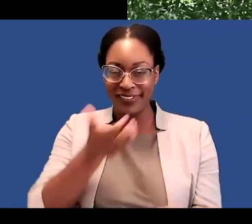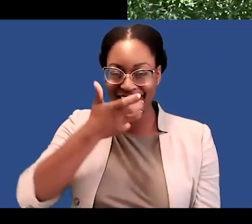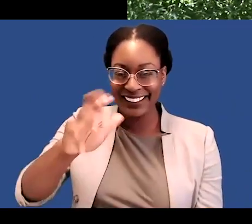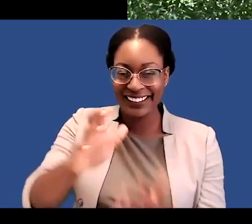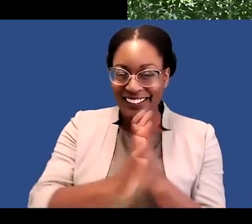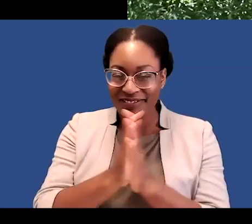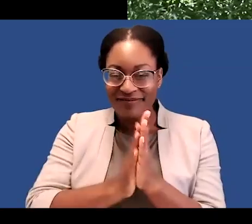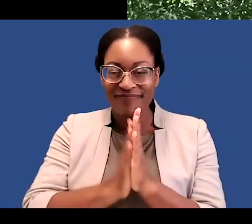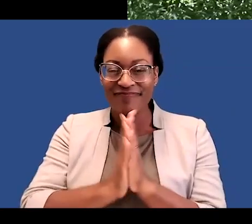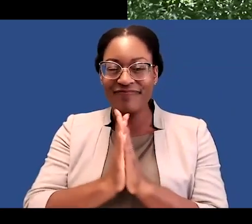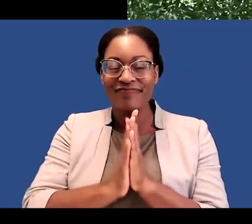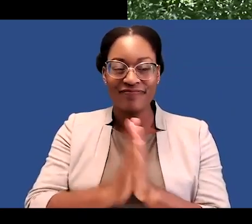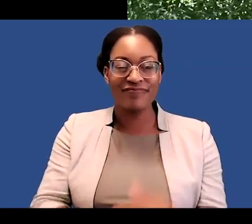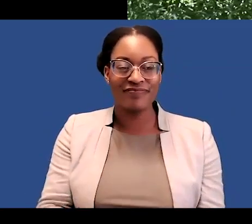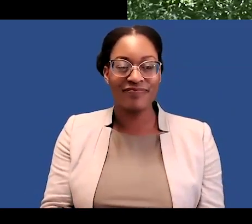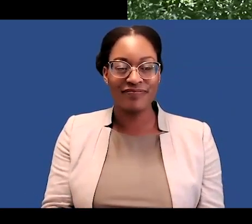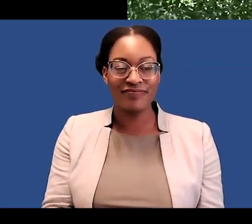And cup them over the eyes.